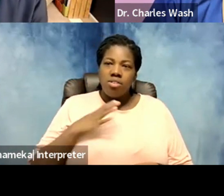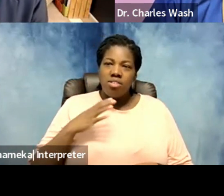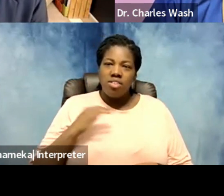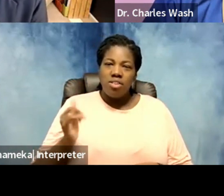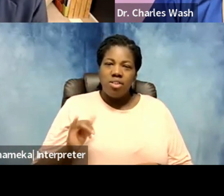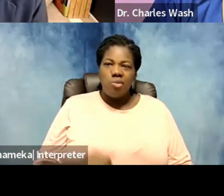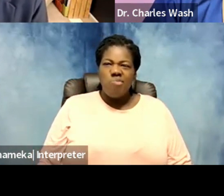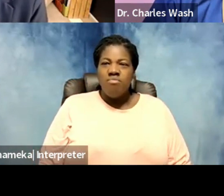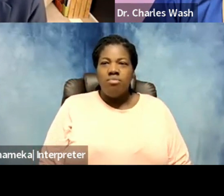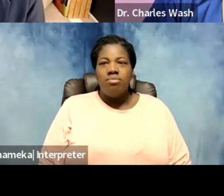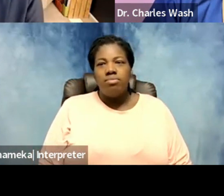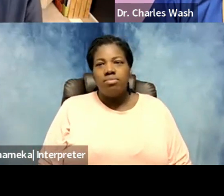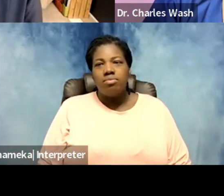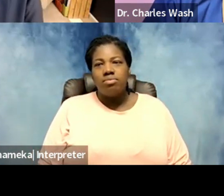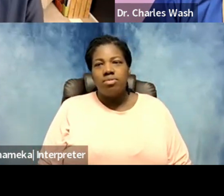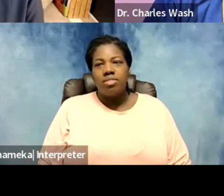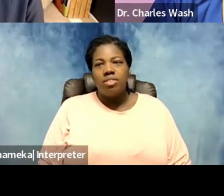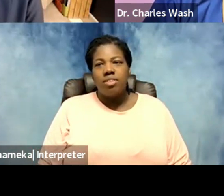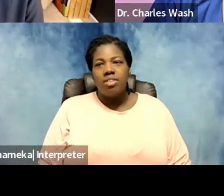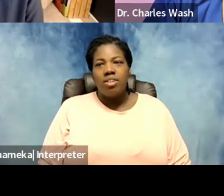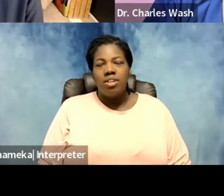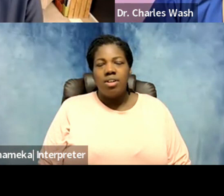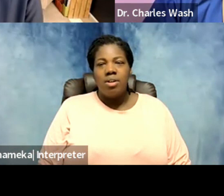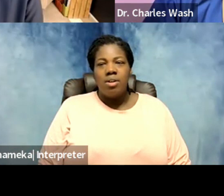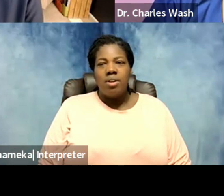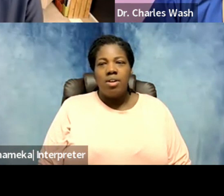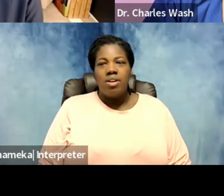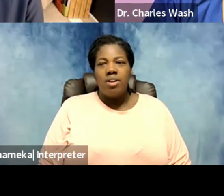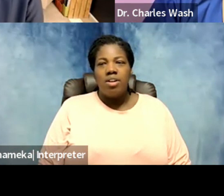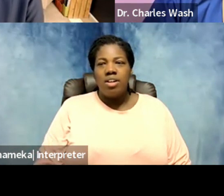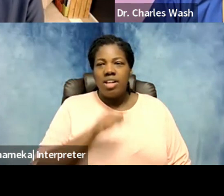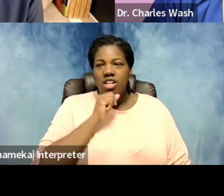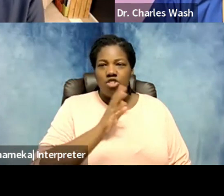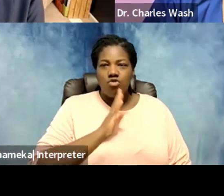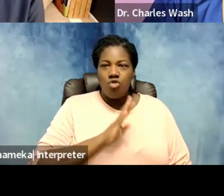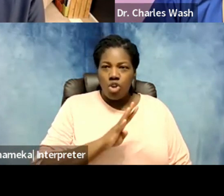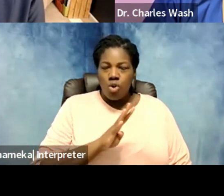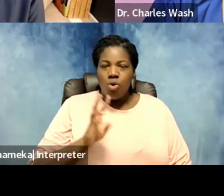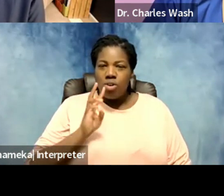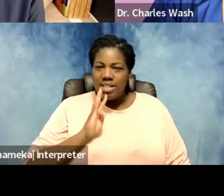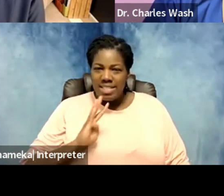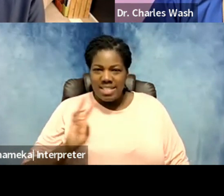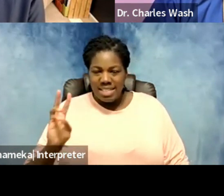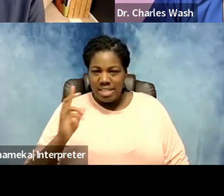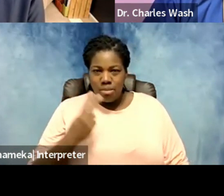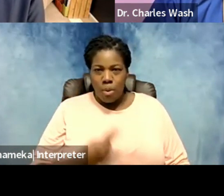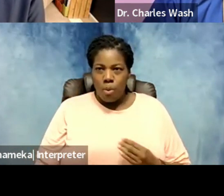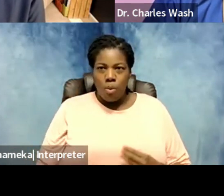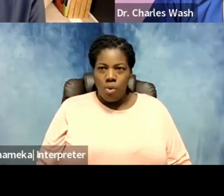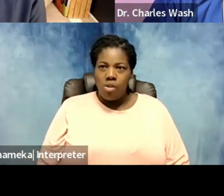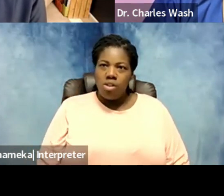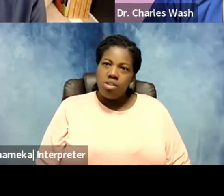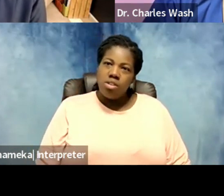two little ones. I've got the 4-year-old, almost 6-year-old right now. So